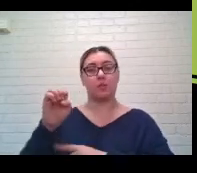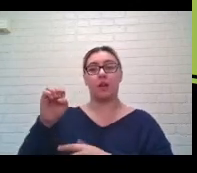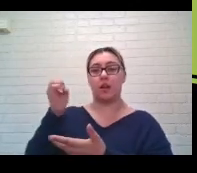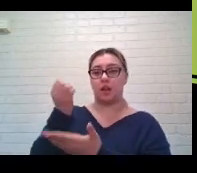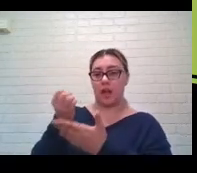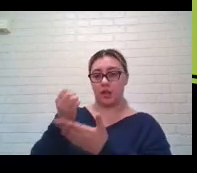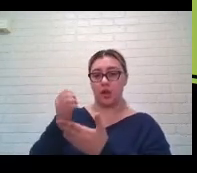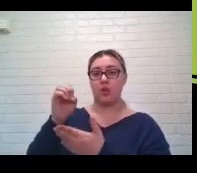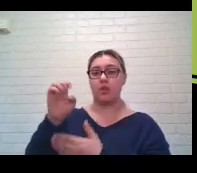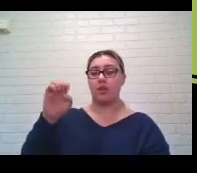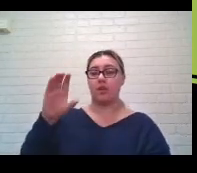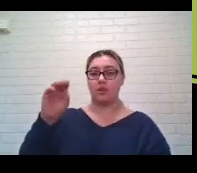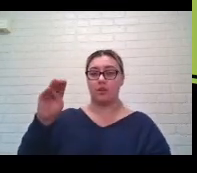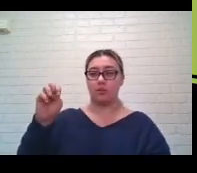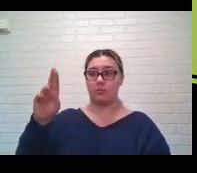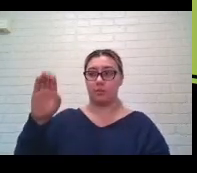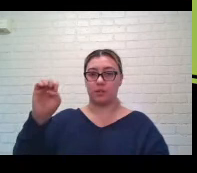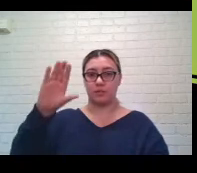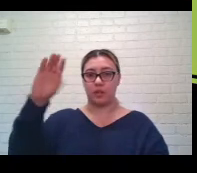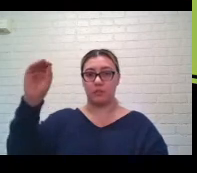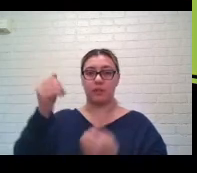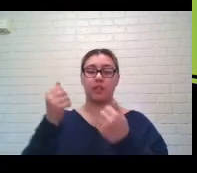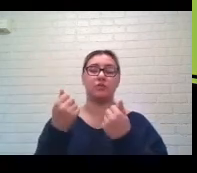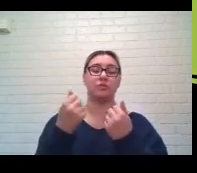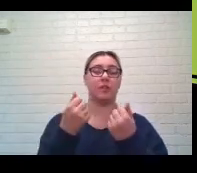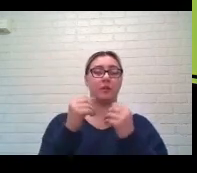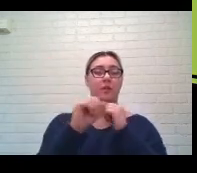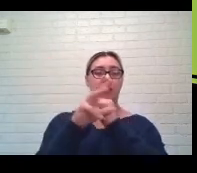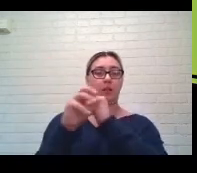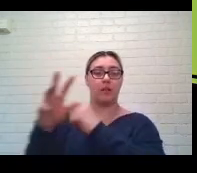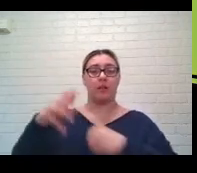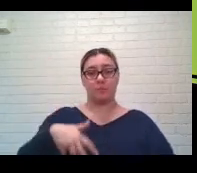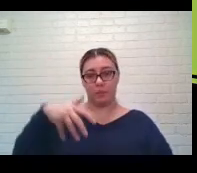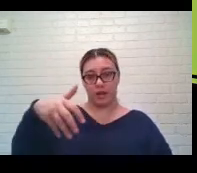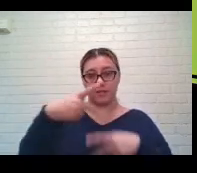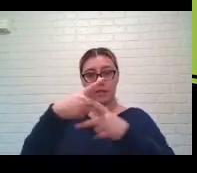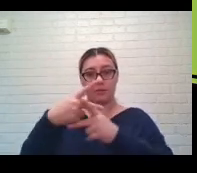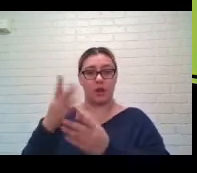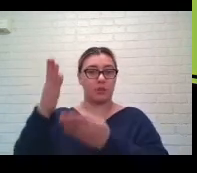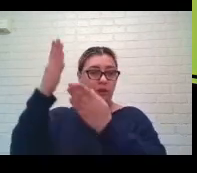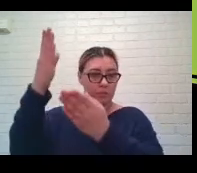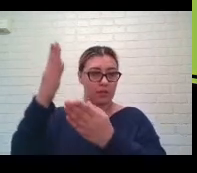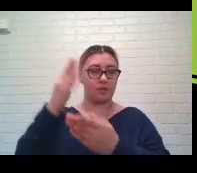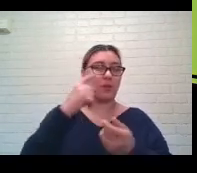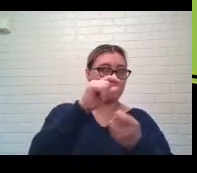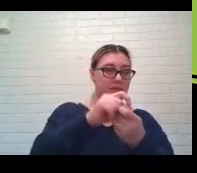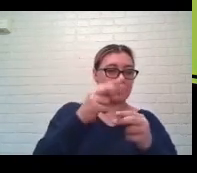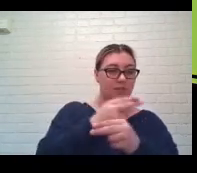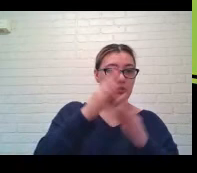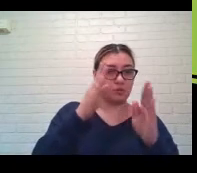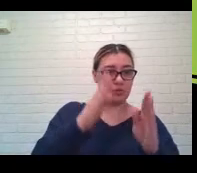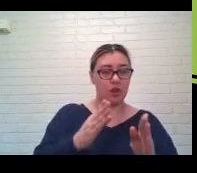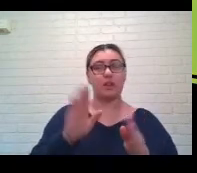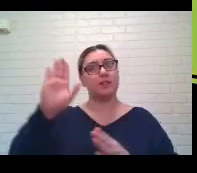started giving out pregnancy product recommendation to a particular user based on their maybe like internet search